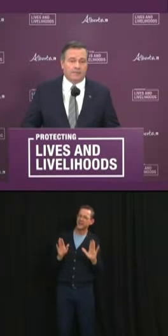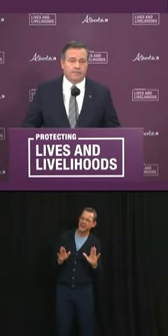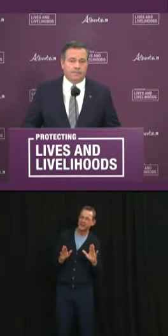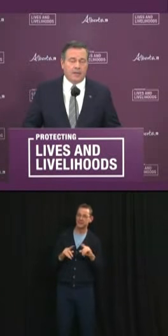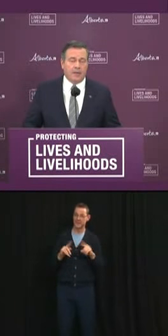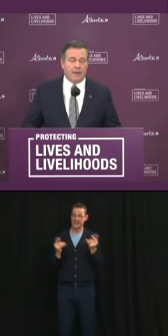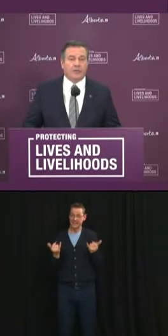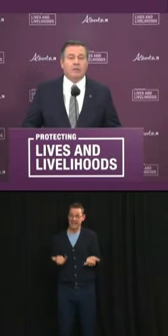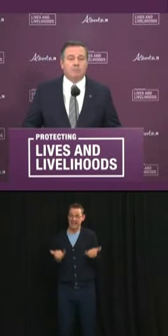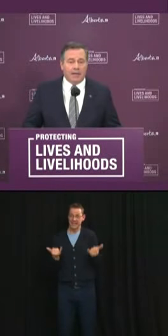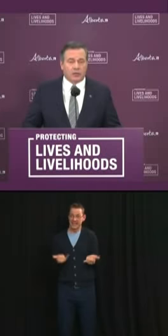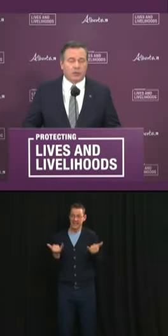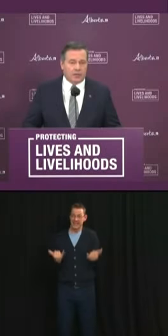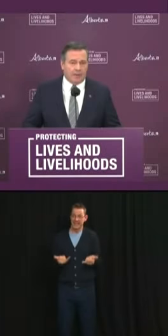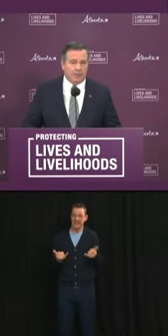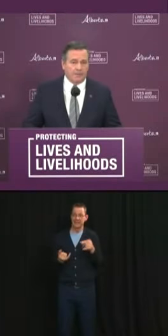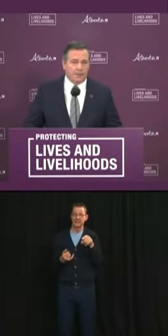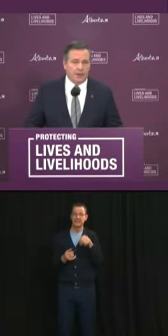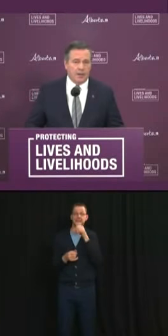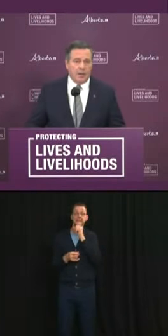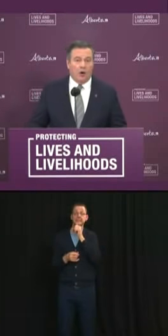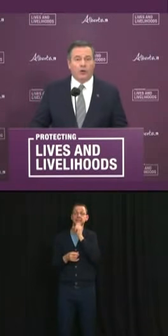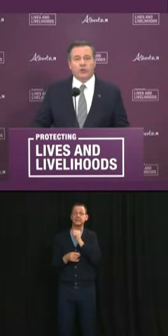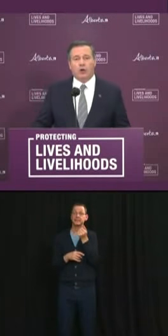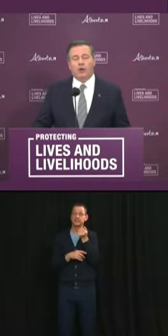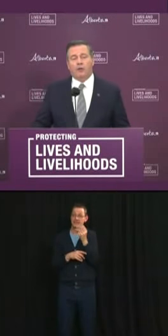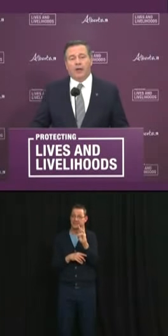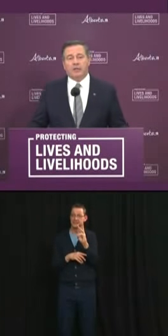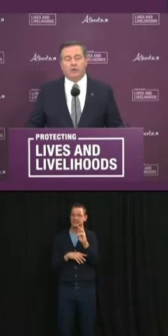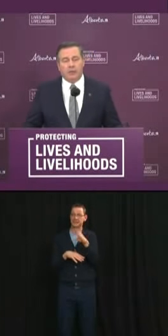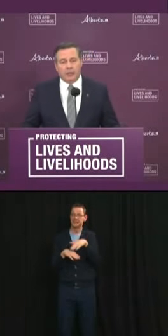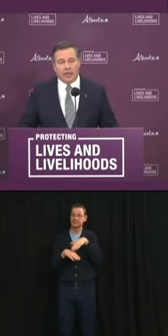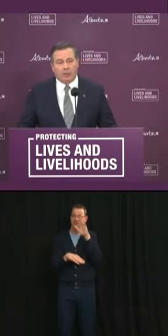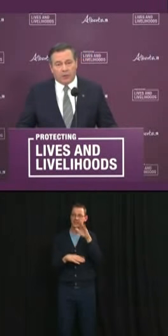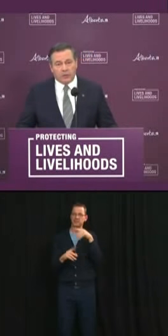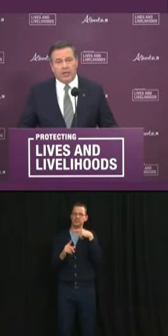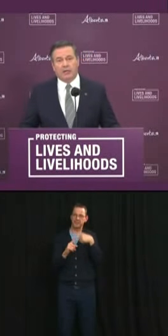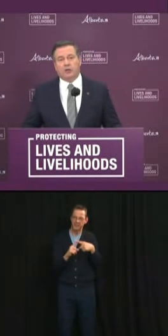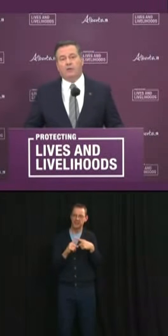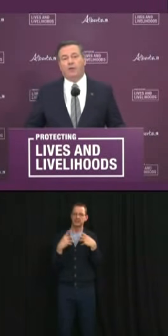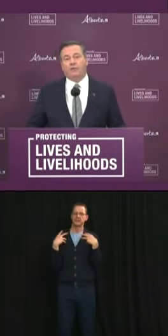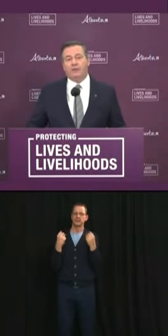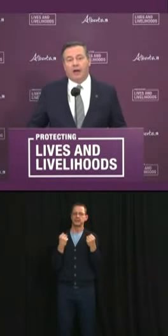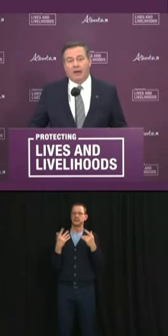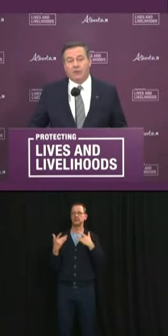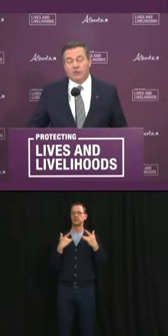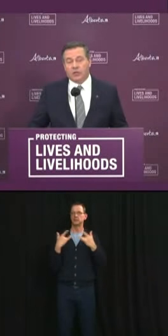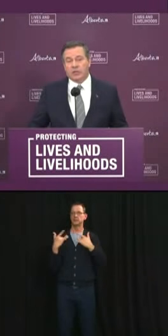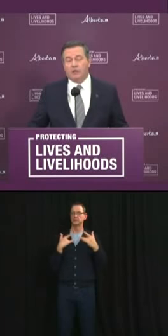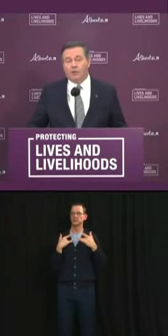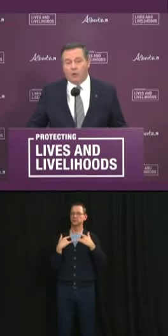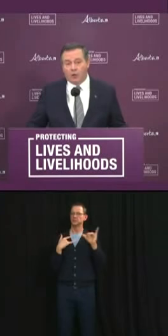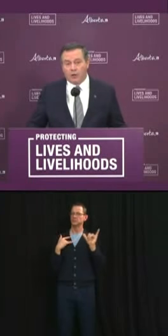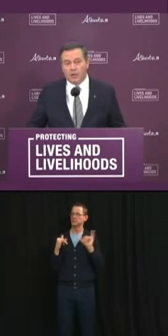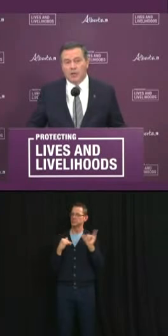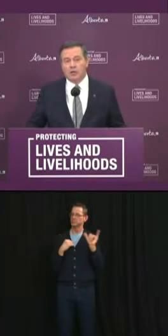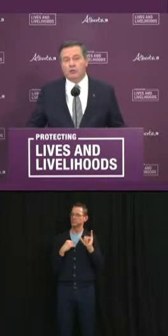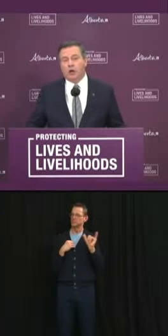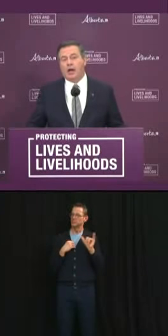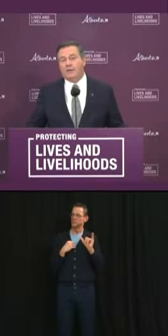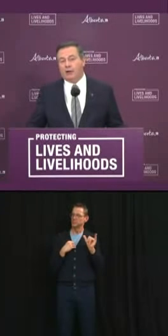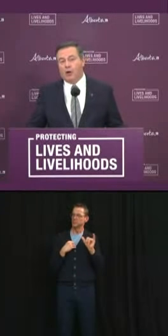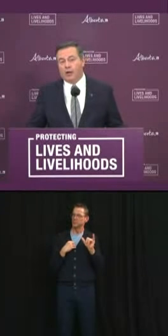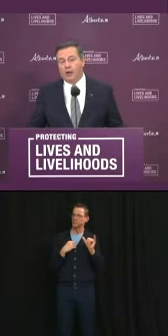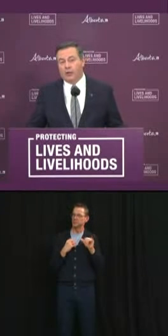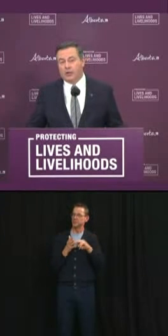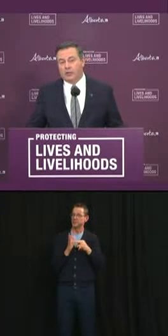overnight. That's a major step. Also, effective immediately, Albertans aged 55 to 64 who do